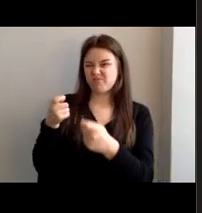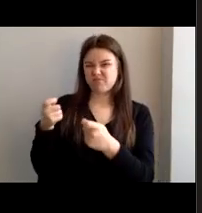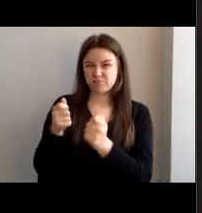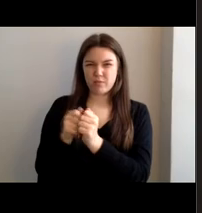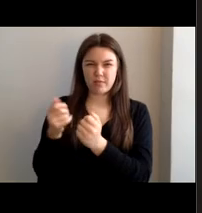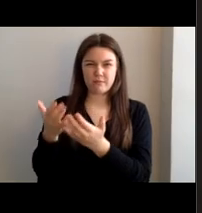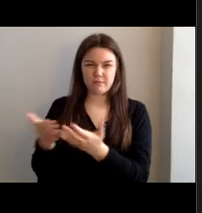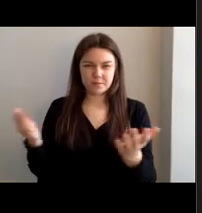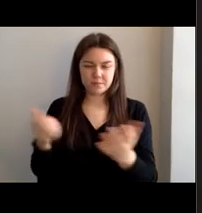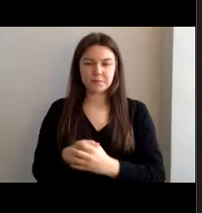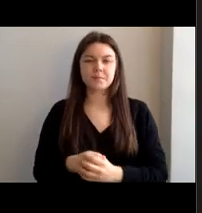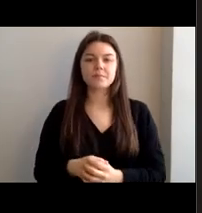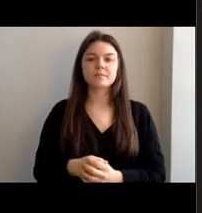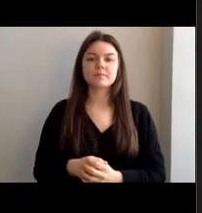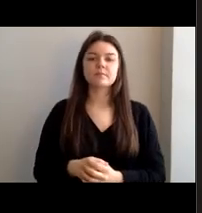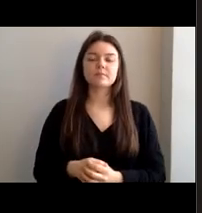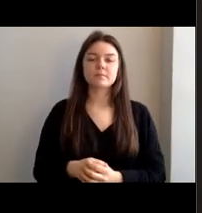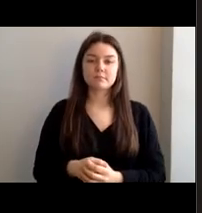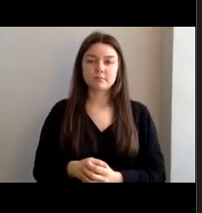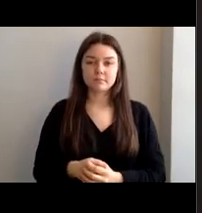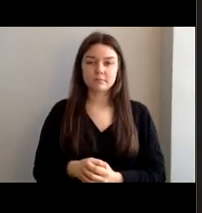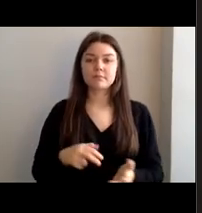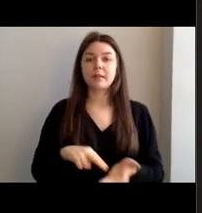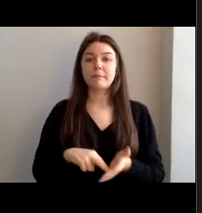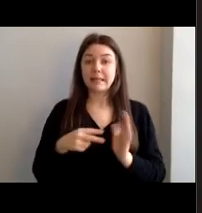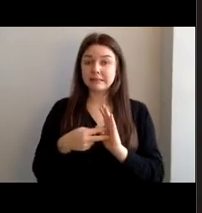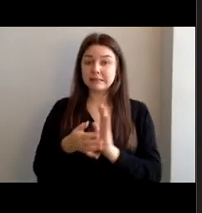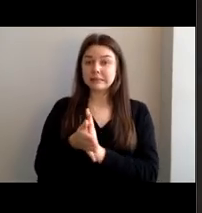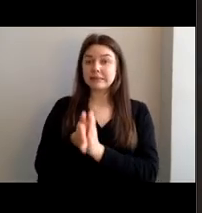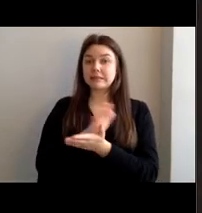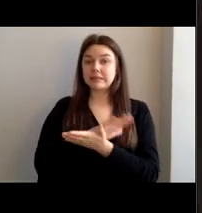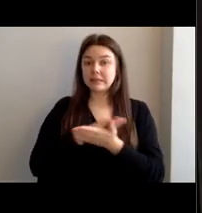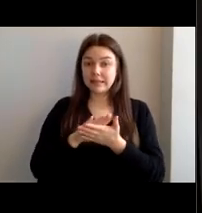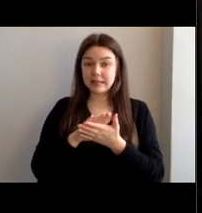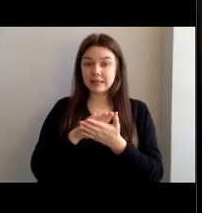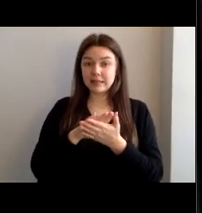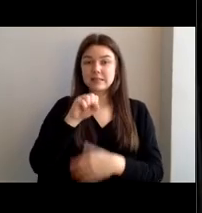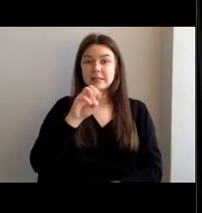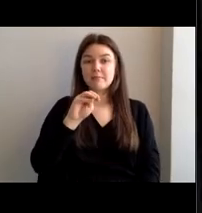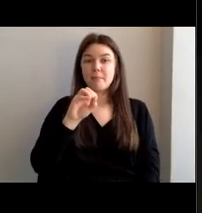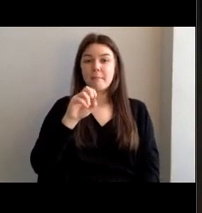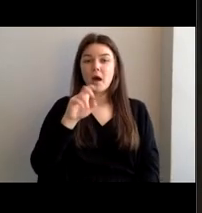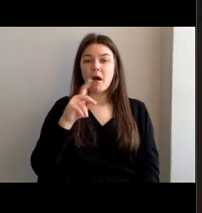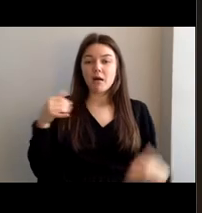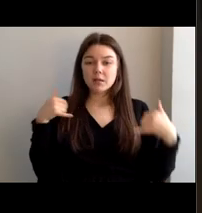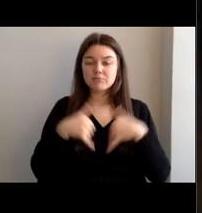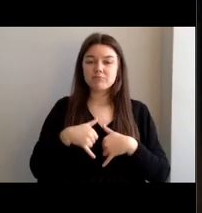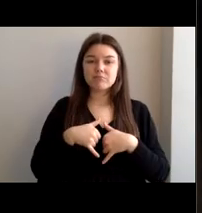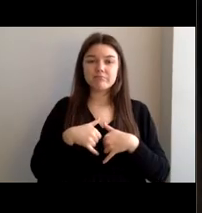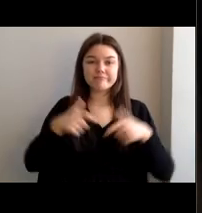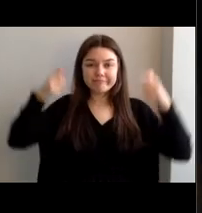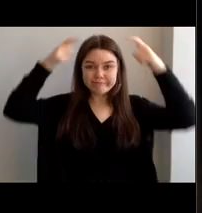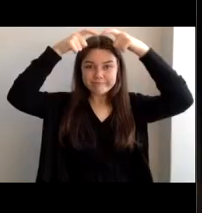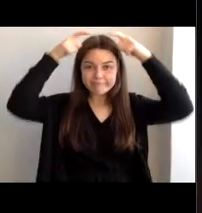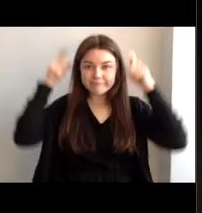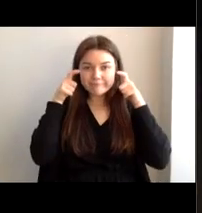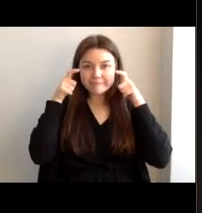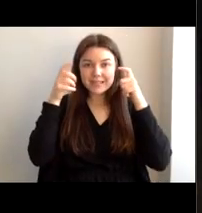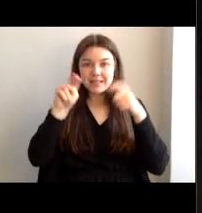gear means putting on a really clean smock, covering our hair with a hair net,